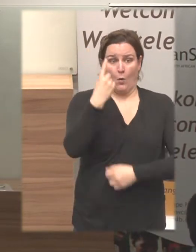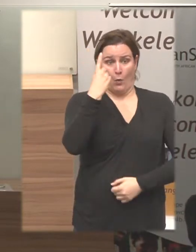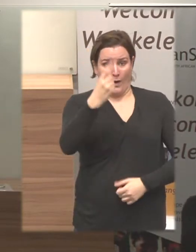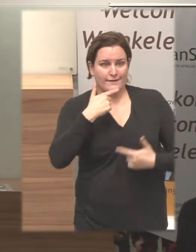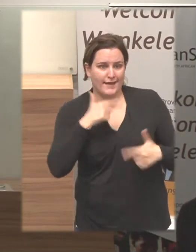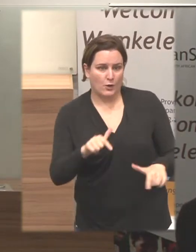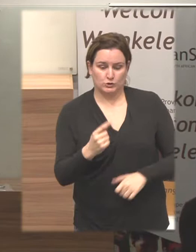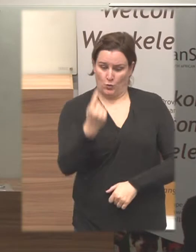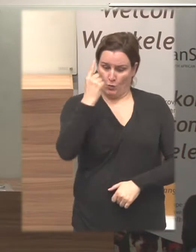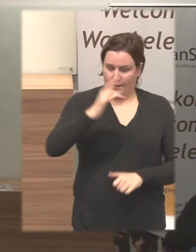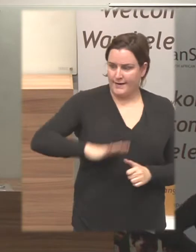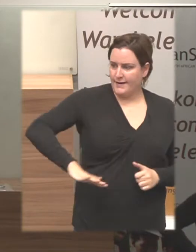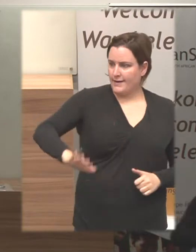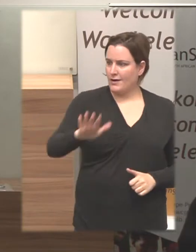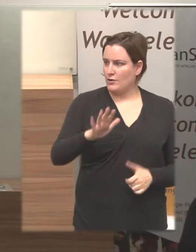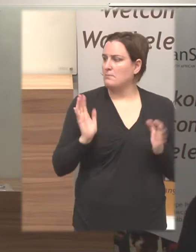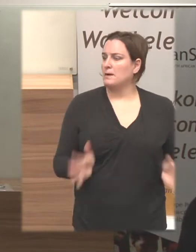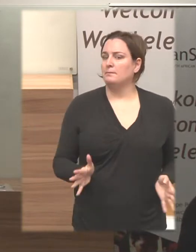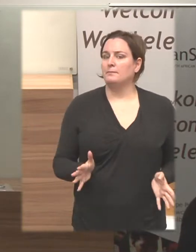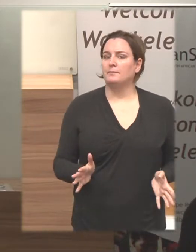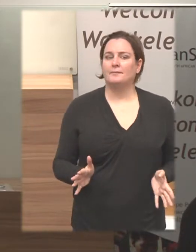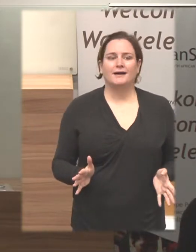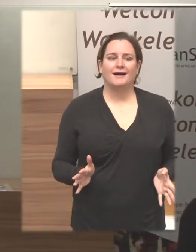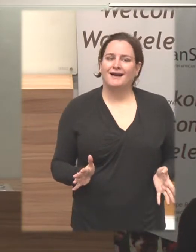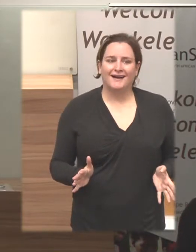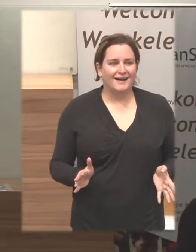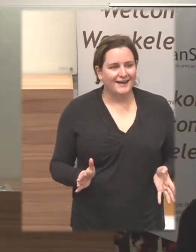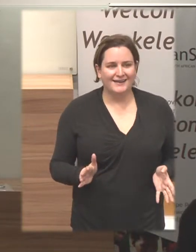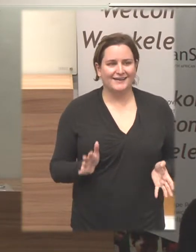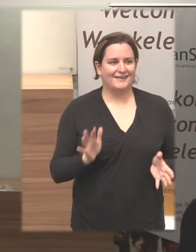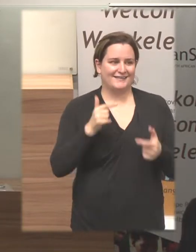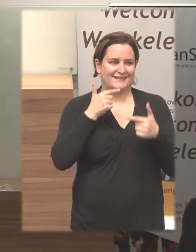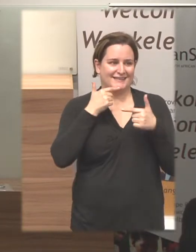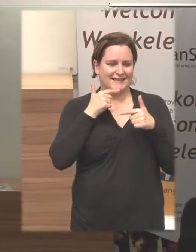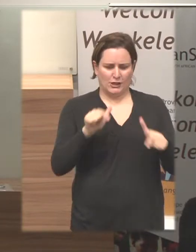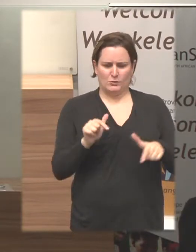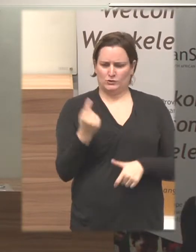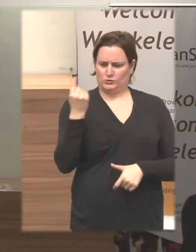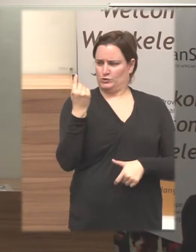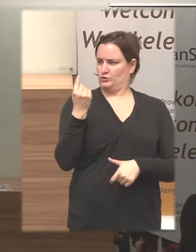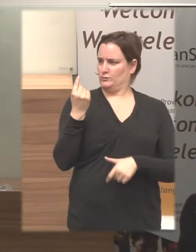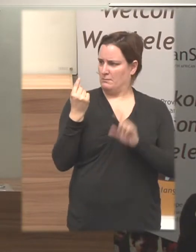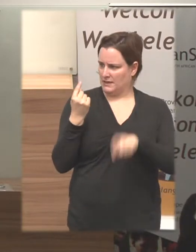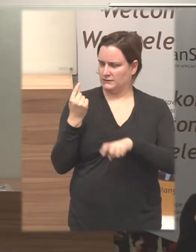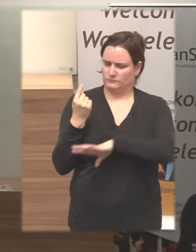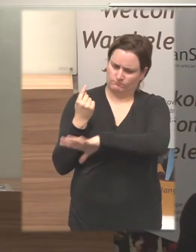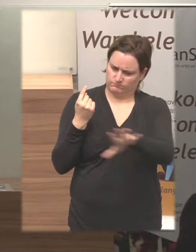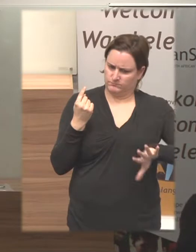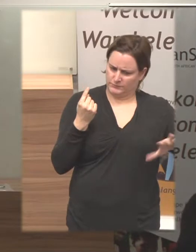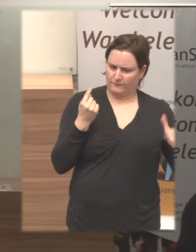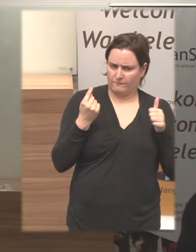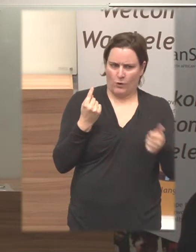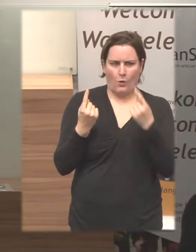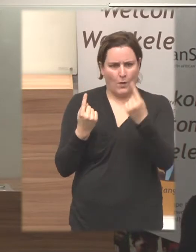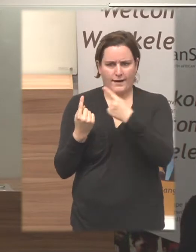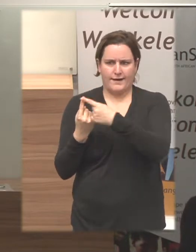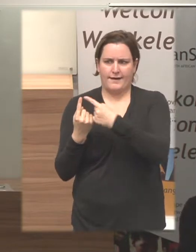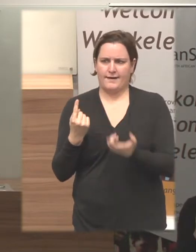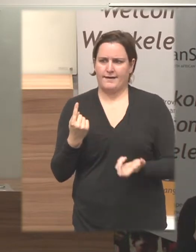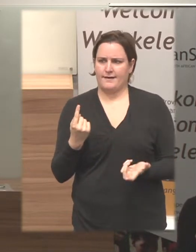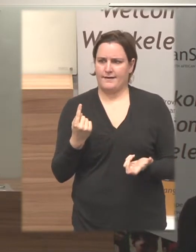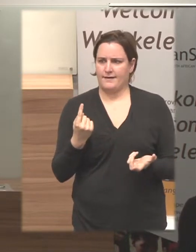territory. That linguistic purity is inherently superior, or good language use keeps named